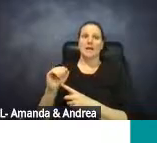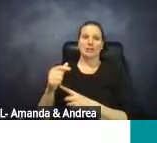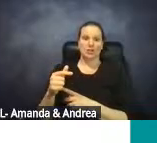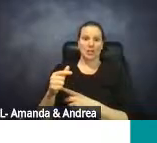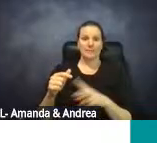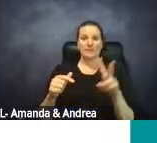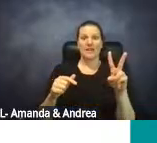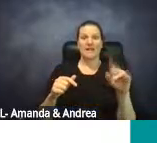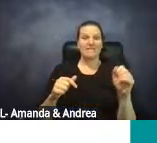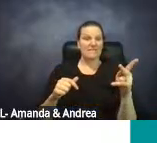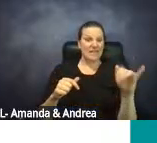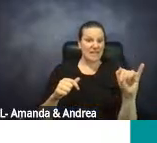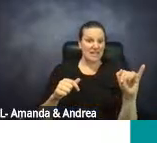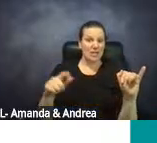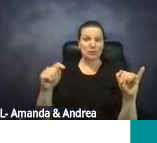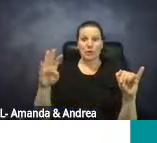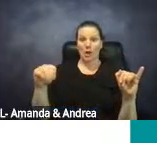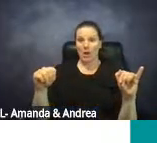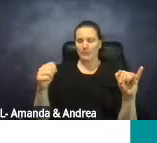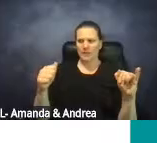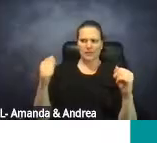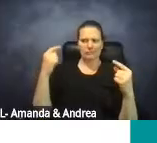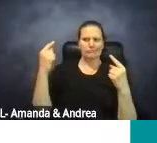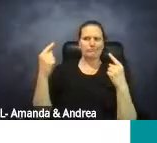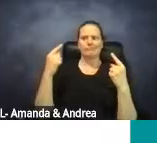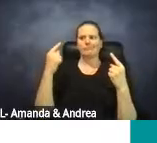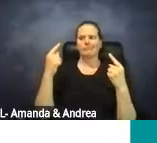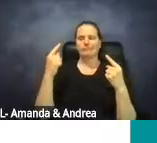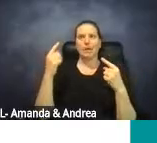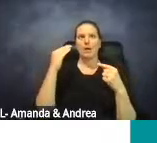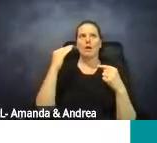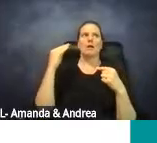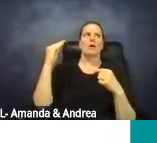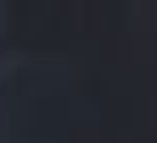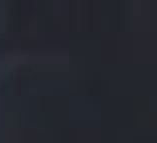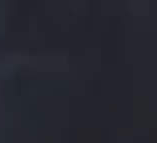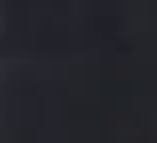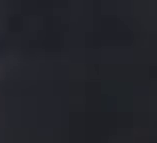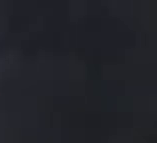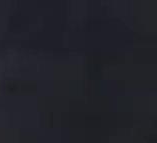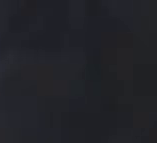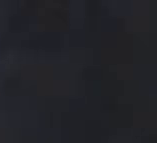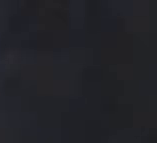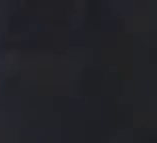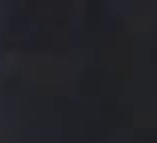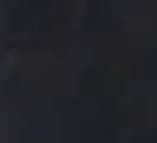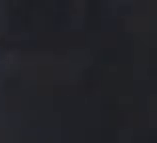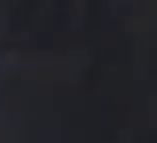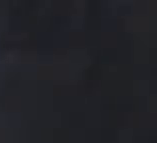floor to you both on any reflections or key takeaways from your experiences that you wanted to share in this space.